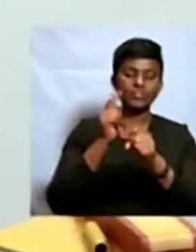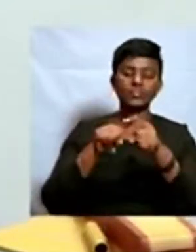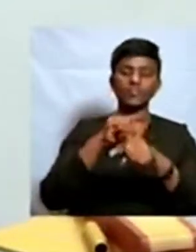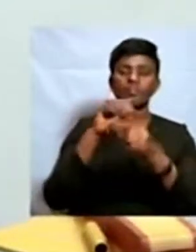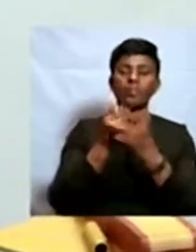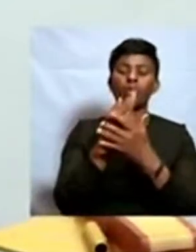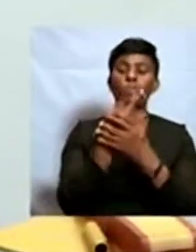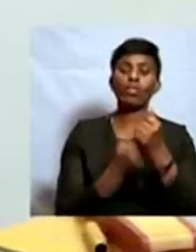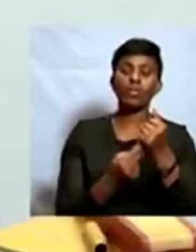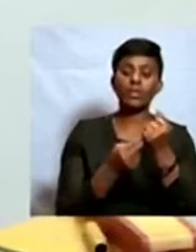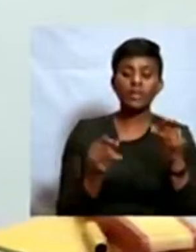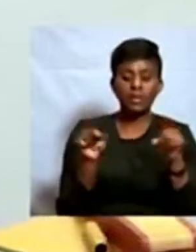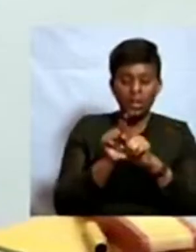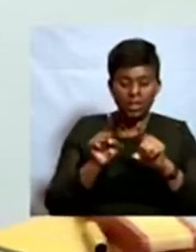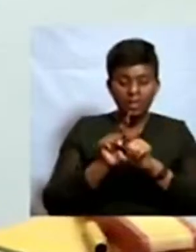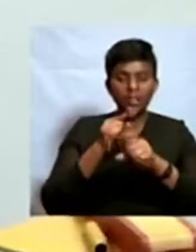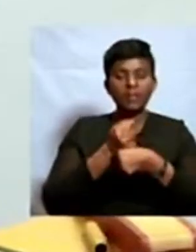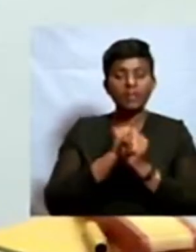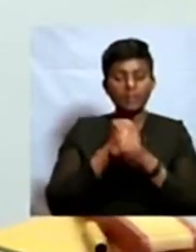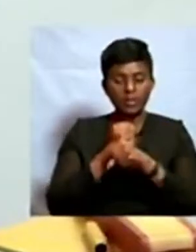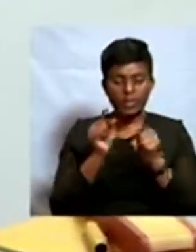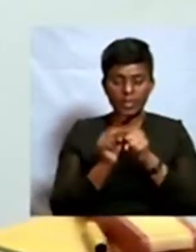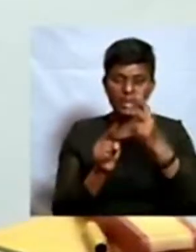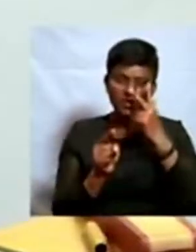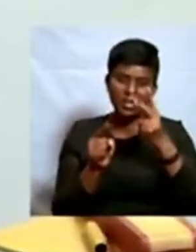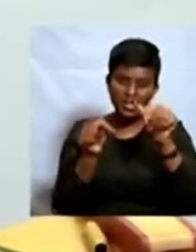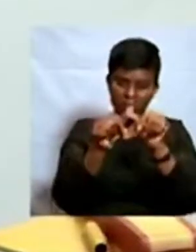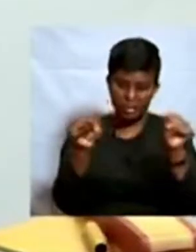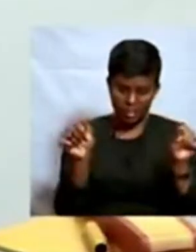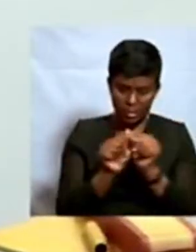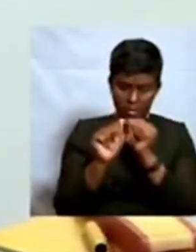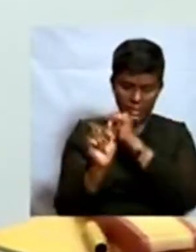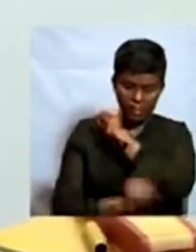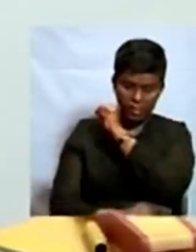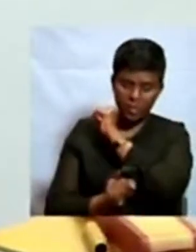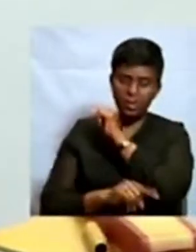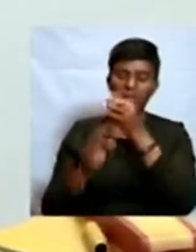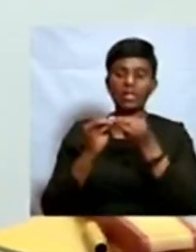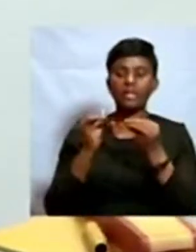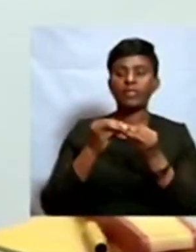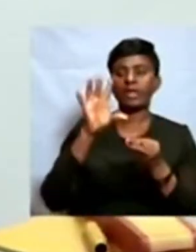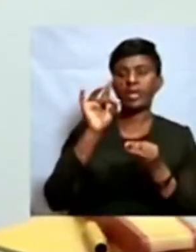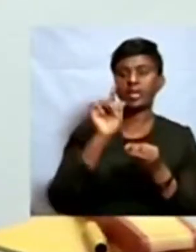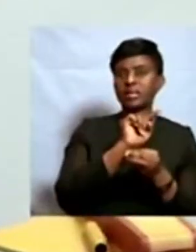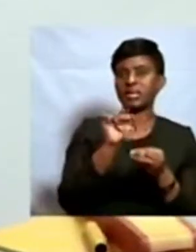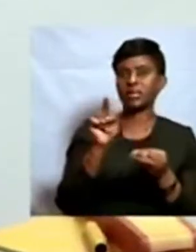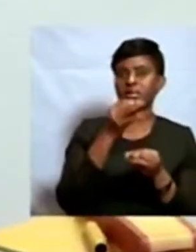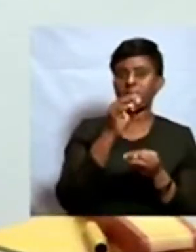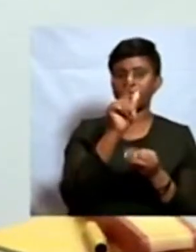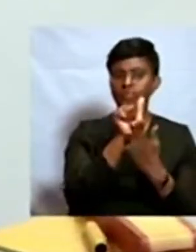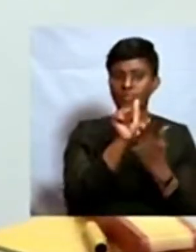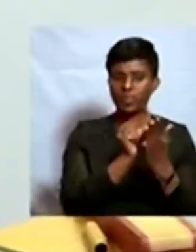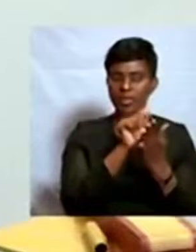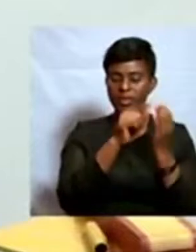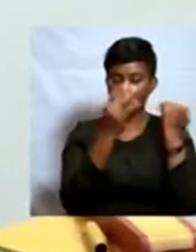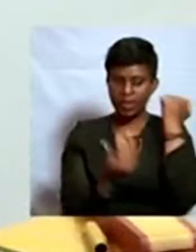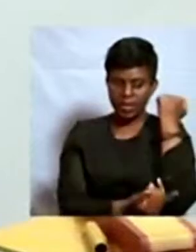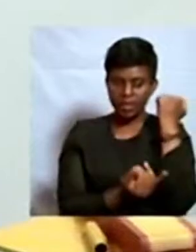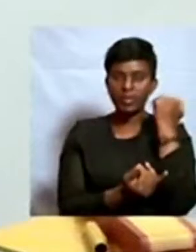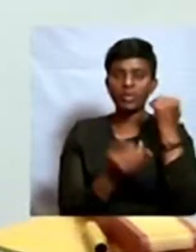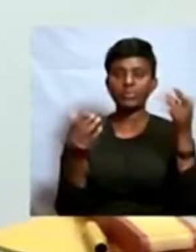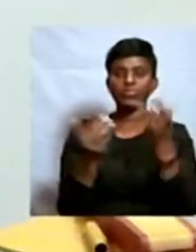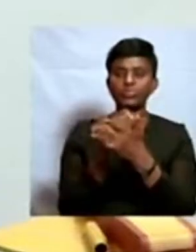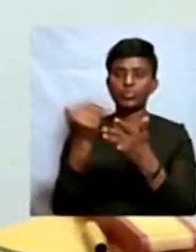both. Ramifications. We look at the general penalties, Section 8 of the bill. This introduces new penalties